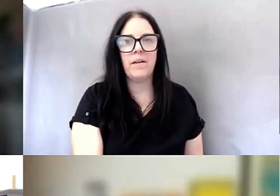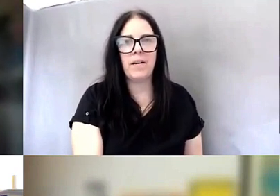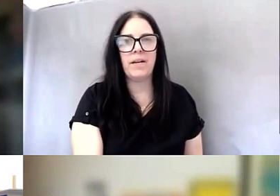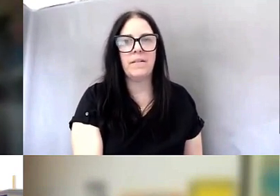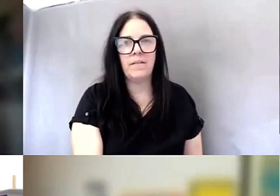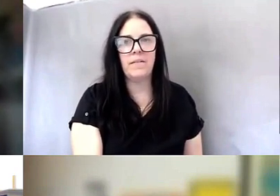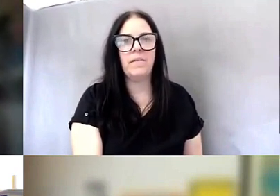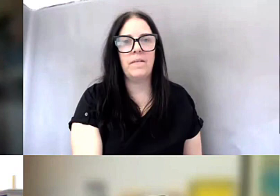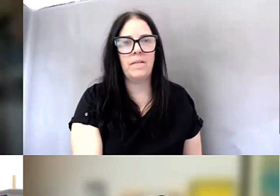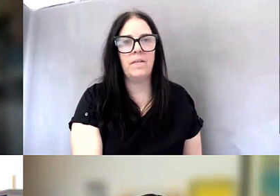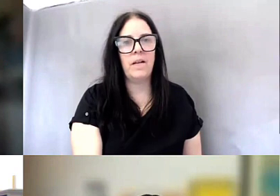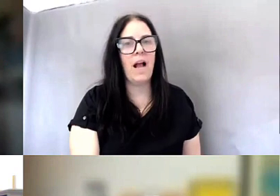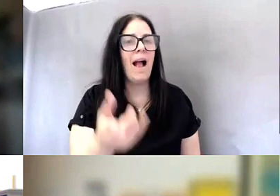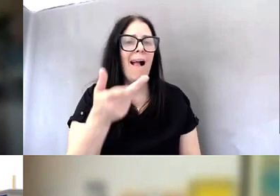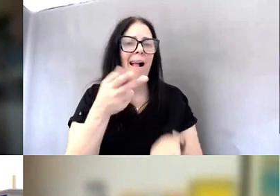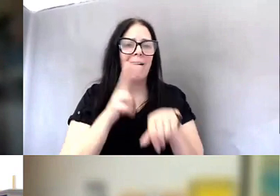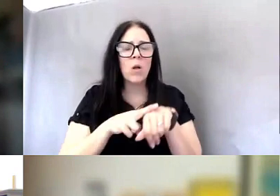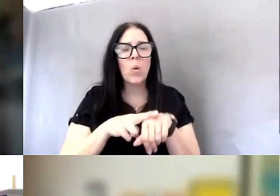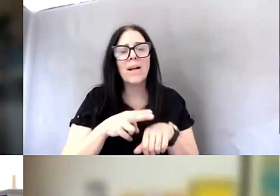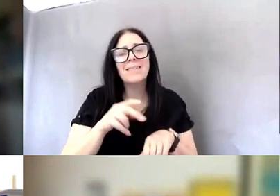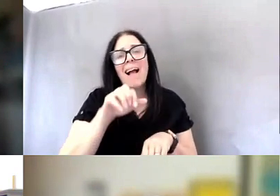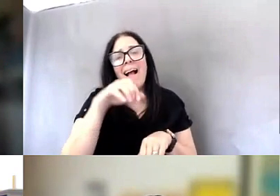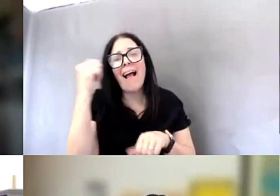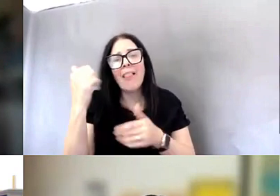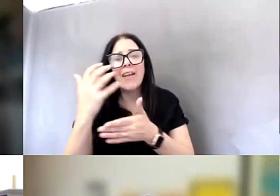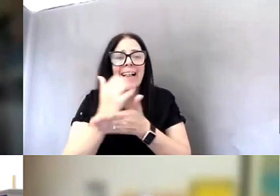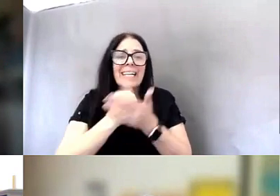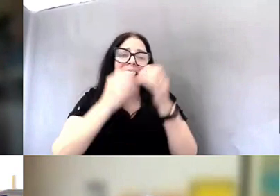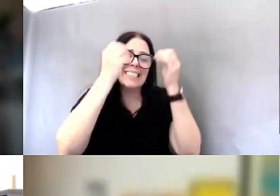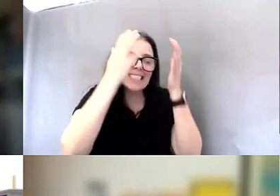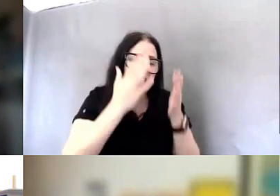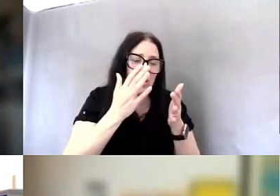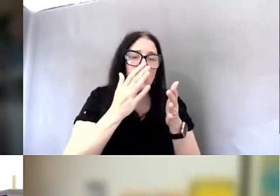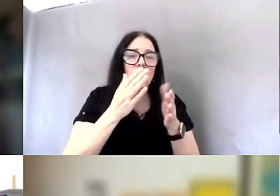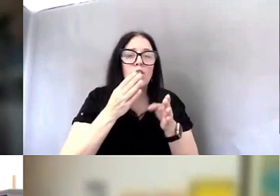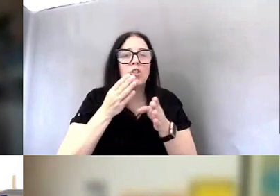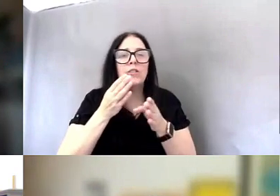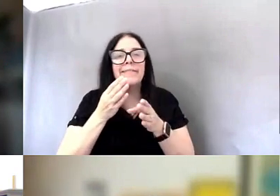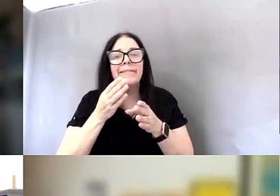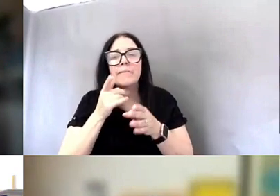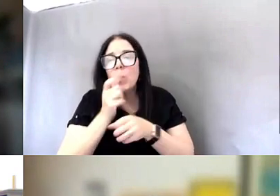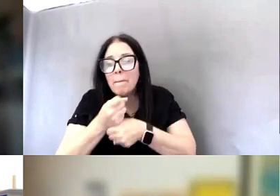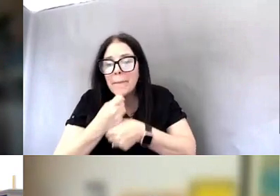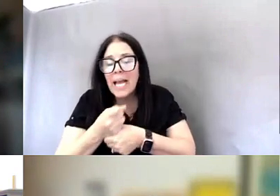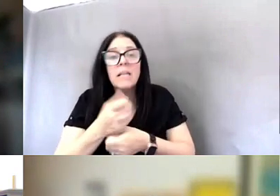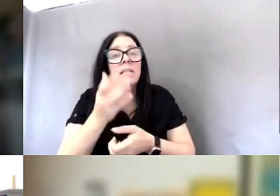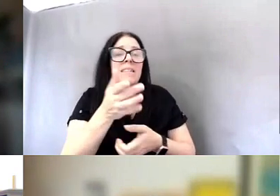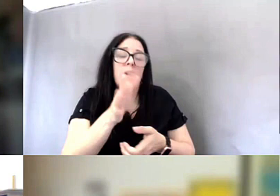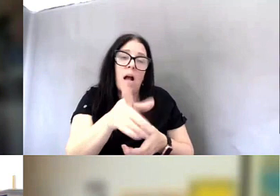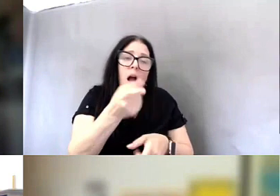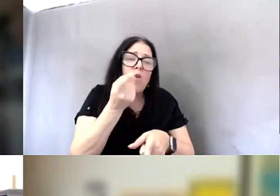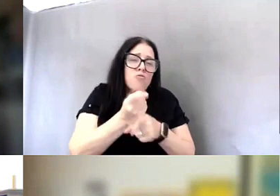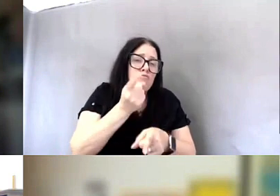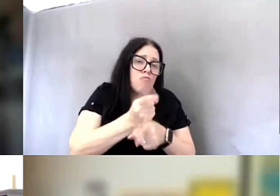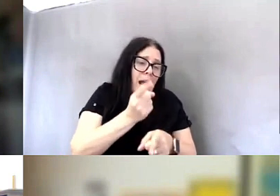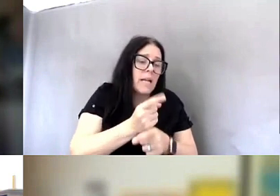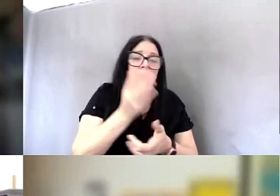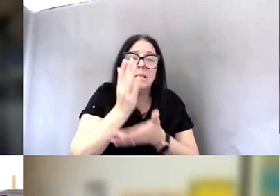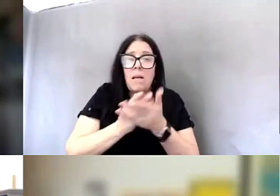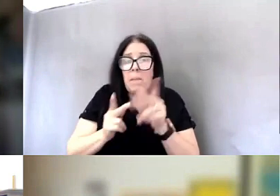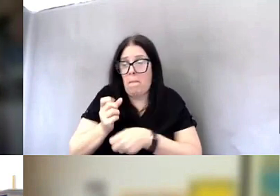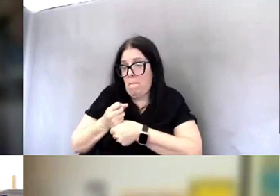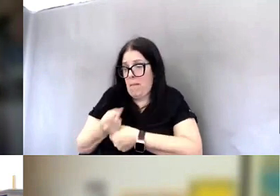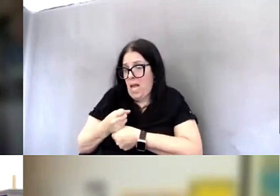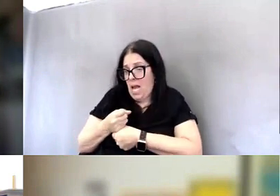Okay. of course, Okay. teachers and professionals and publishers will produce materials for educational